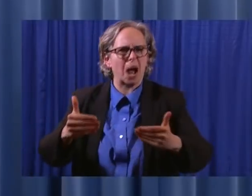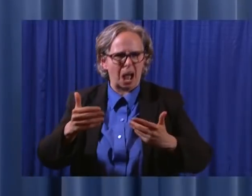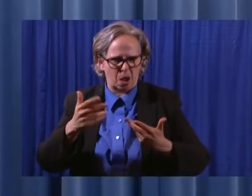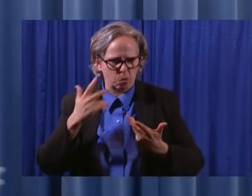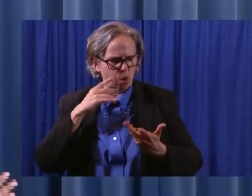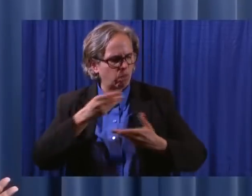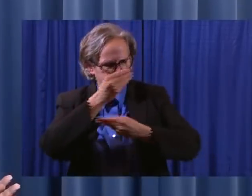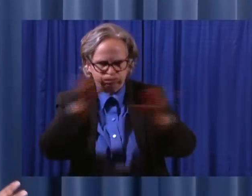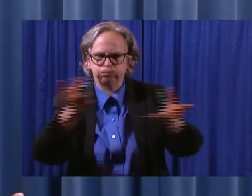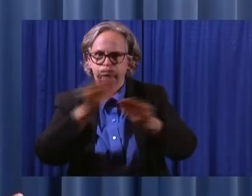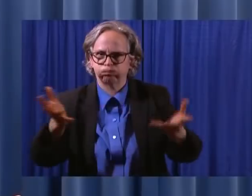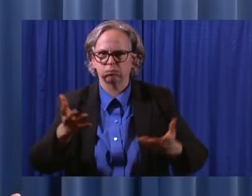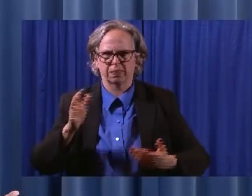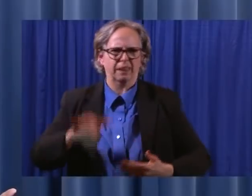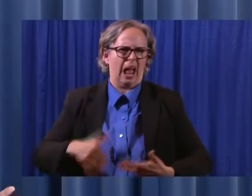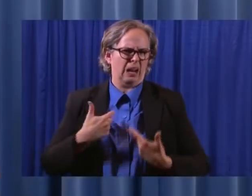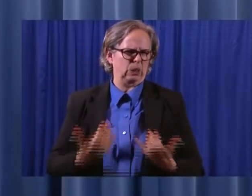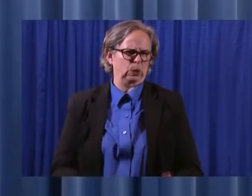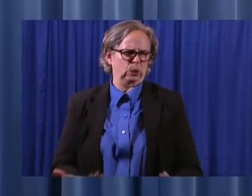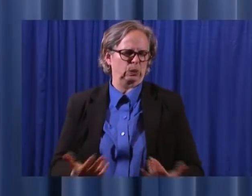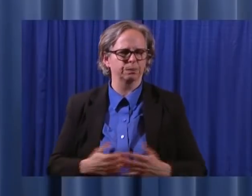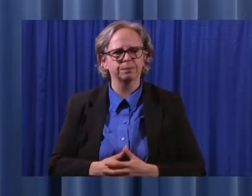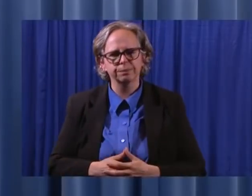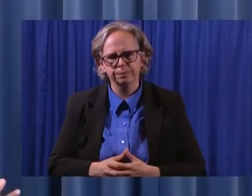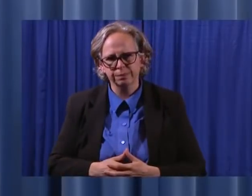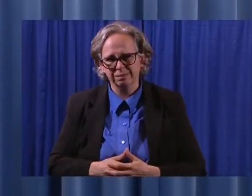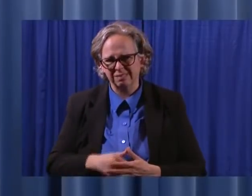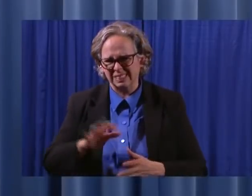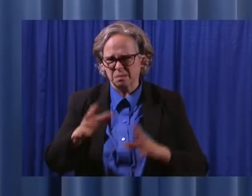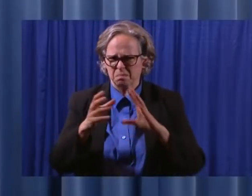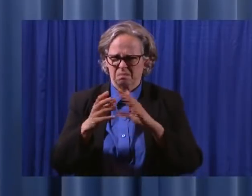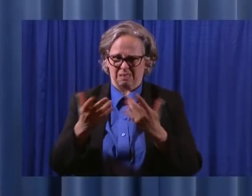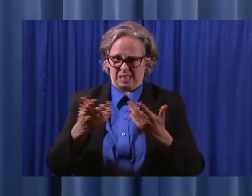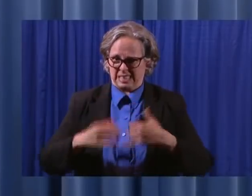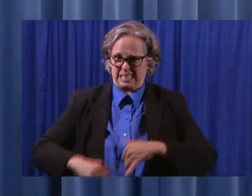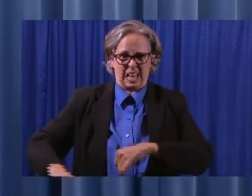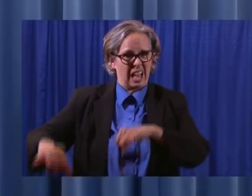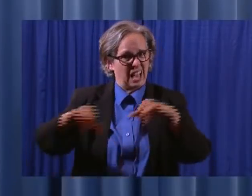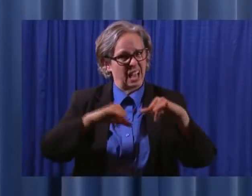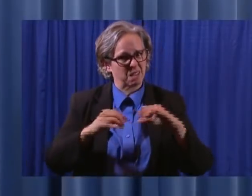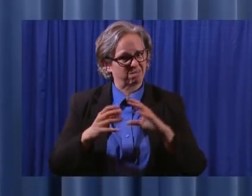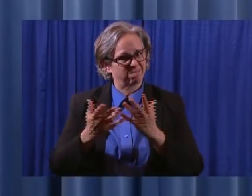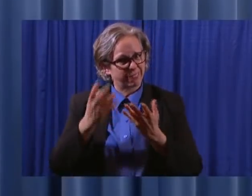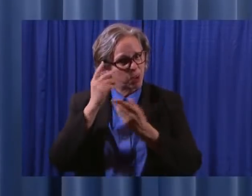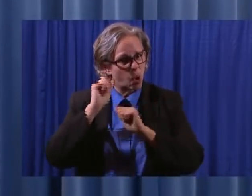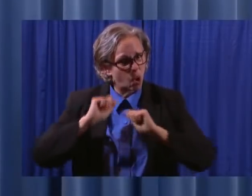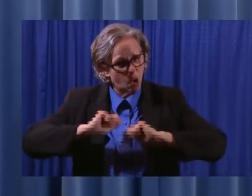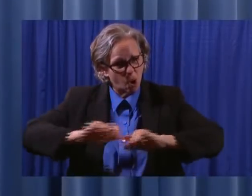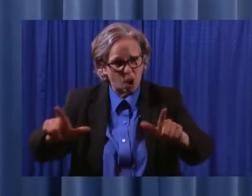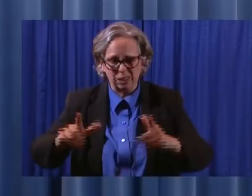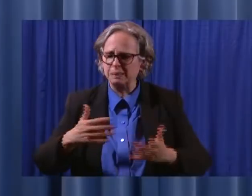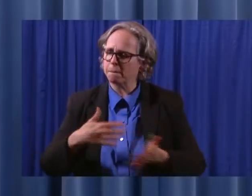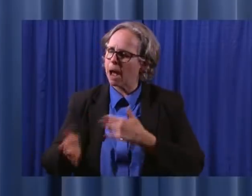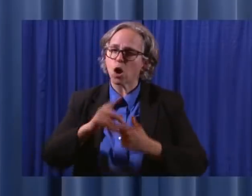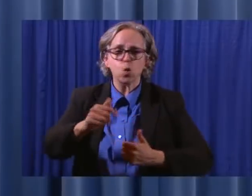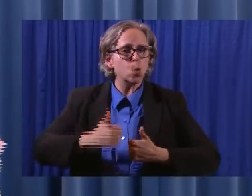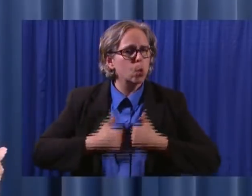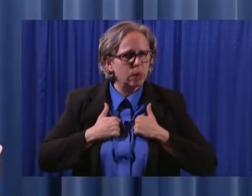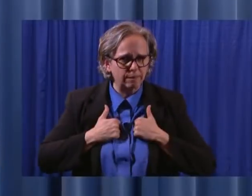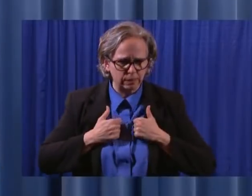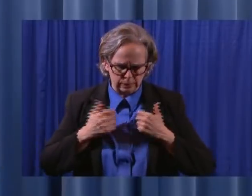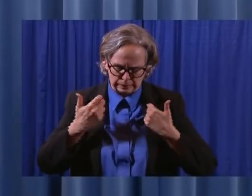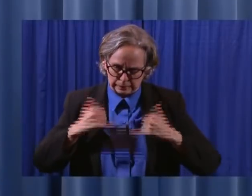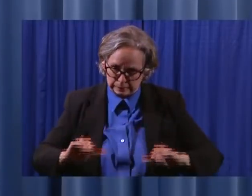Now, the message generally does not change. We know whatever county you're in, you can slow the spread down. There's spread everywhere. It's